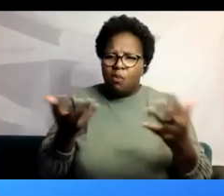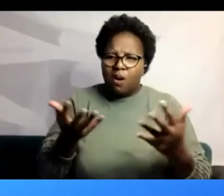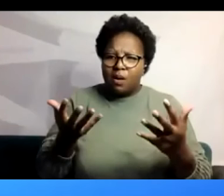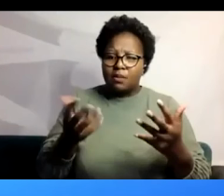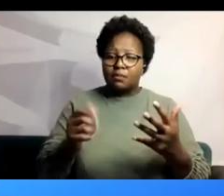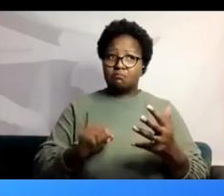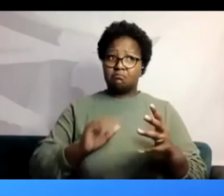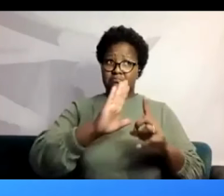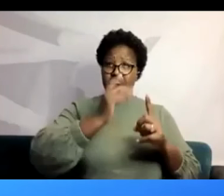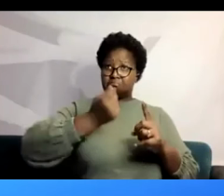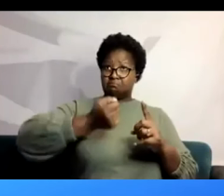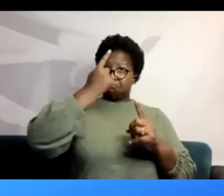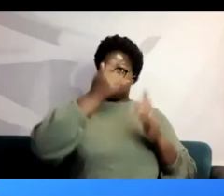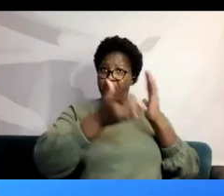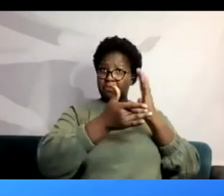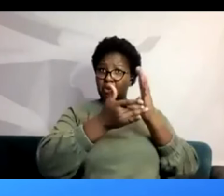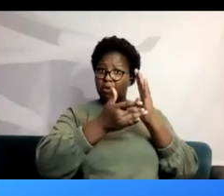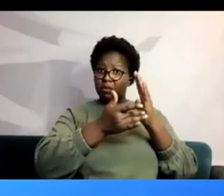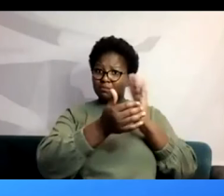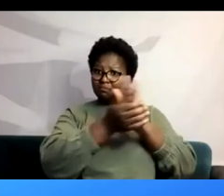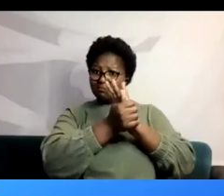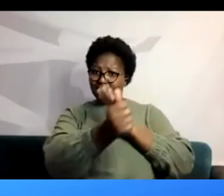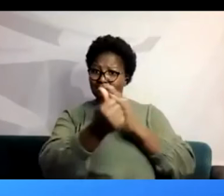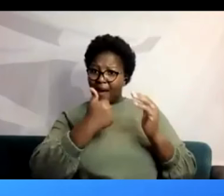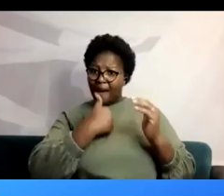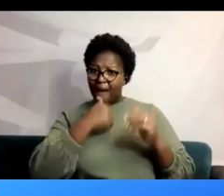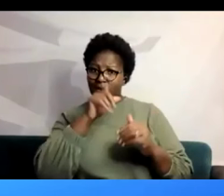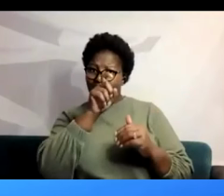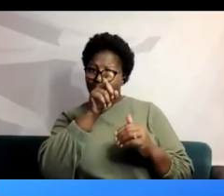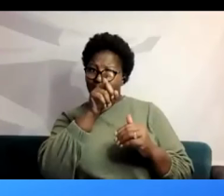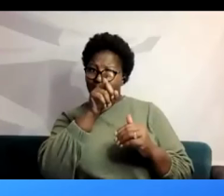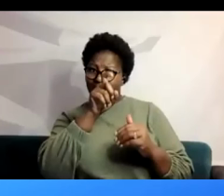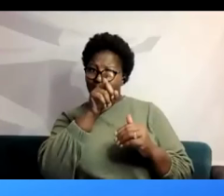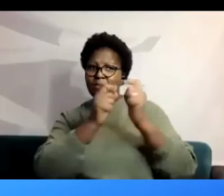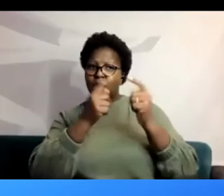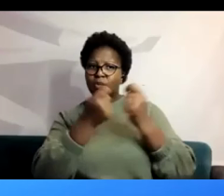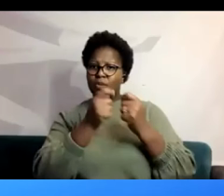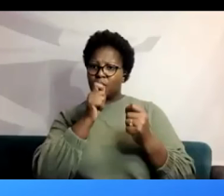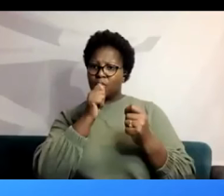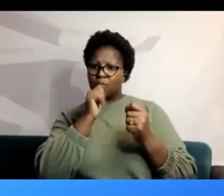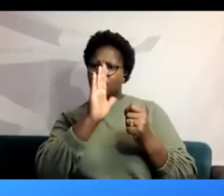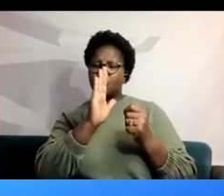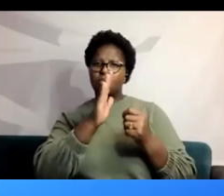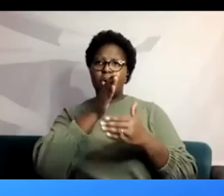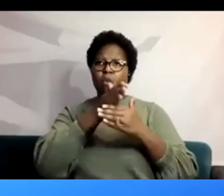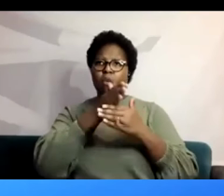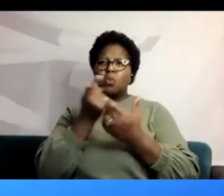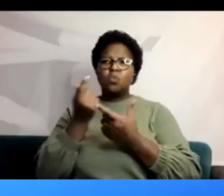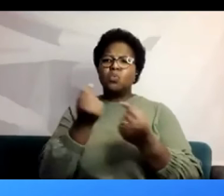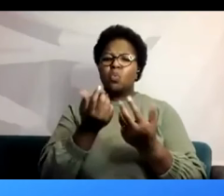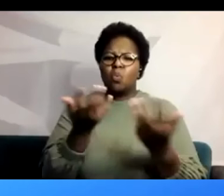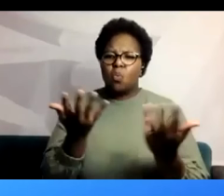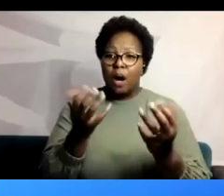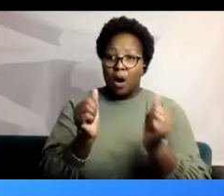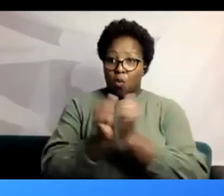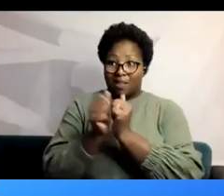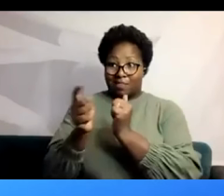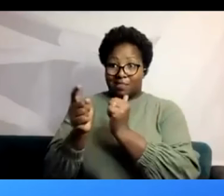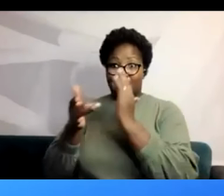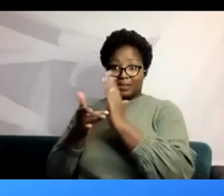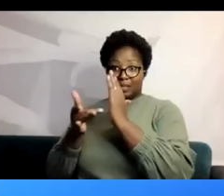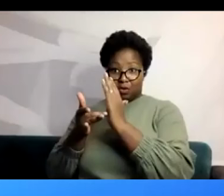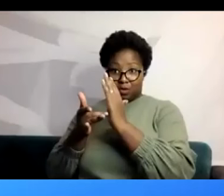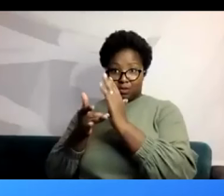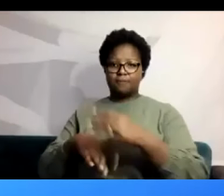technology? Who can be a support team? And what task does a person want to do with the technology? Phase 3 is